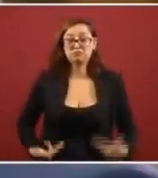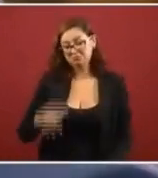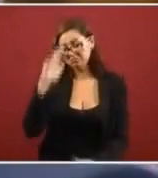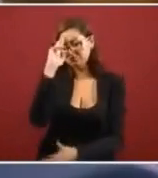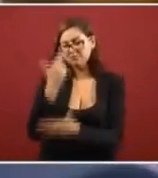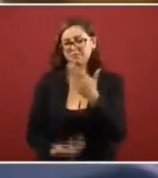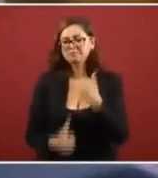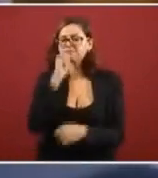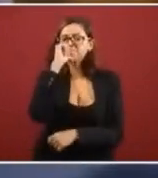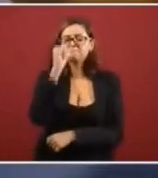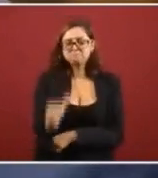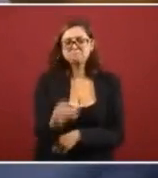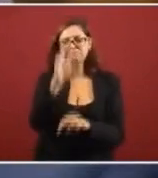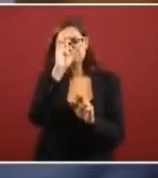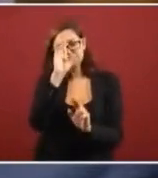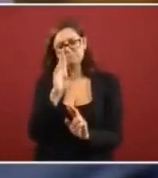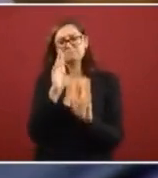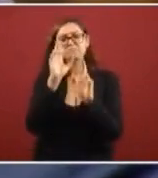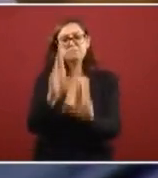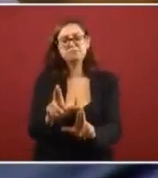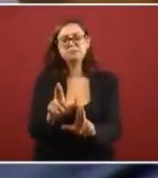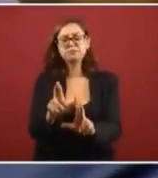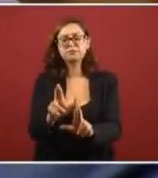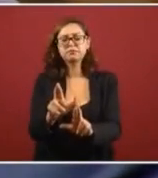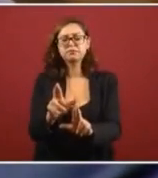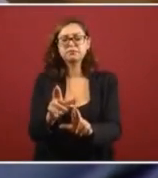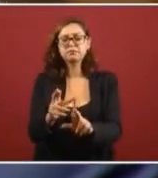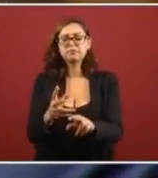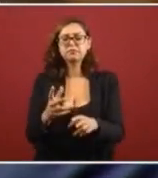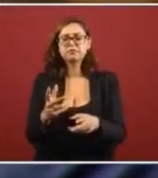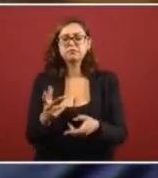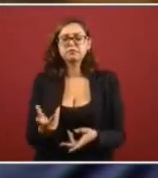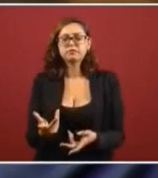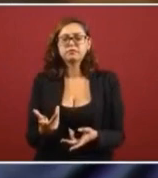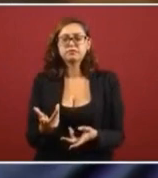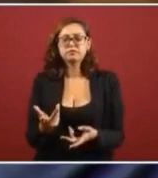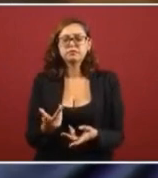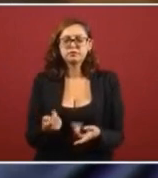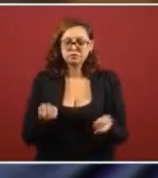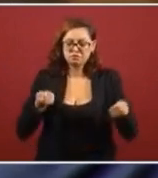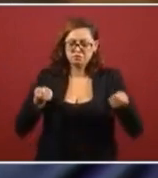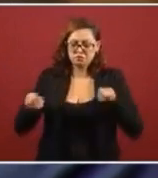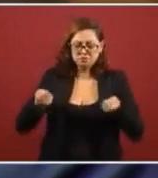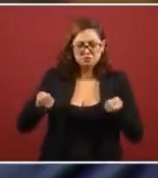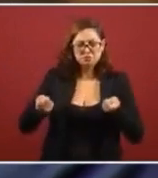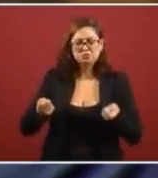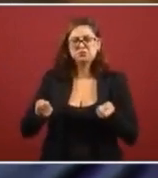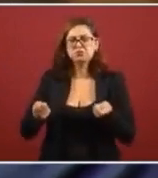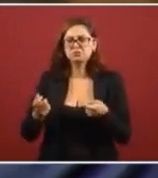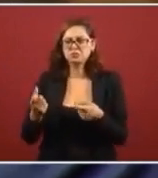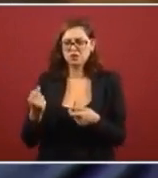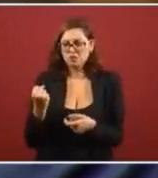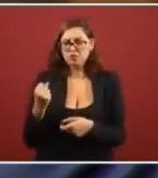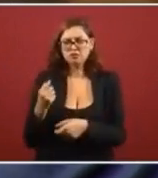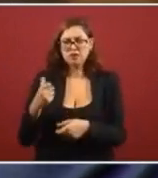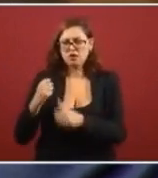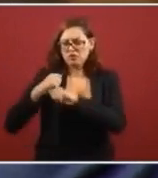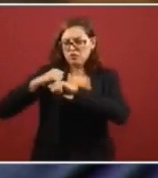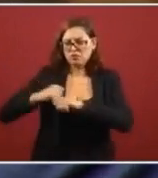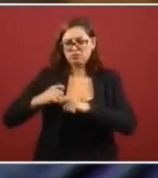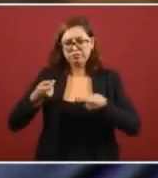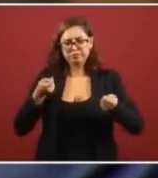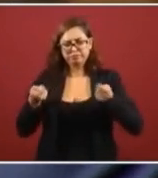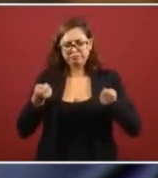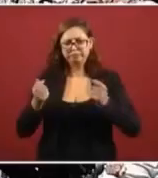protecting people without violating human rights and using that the regulated